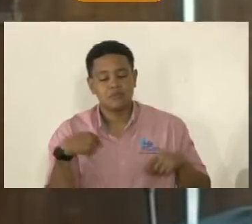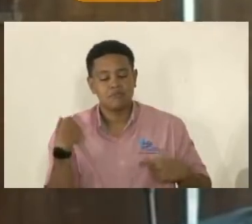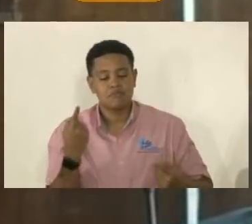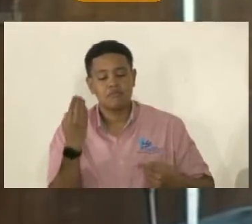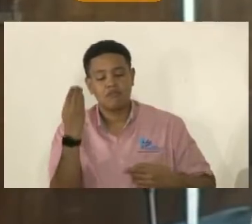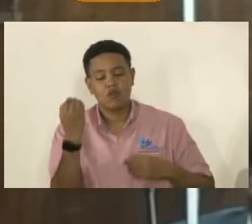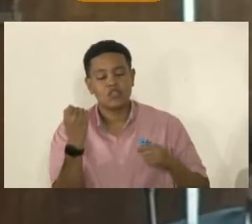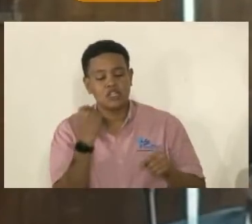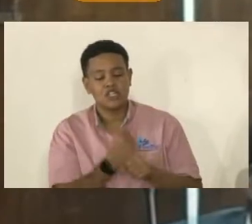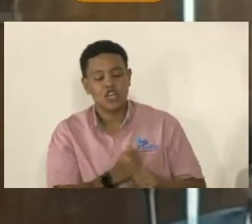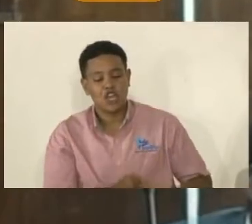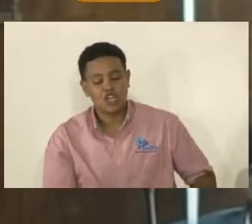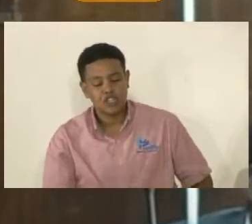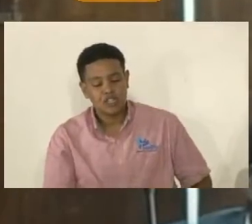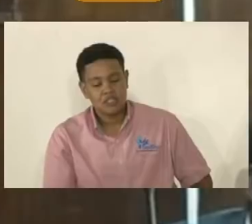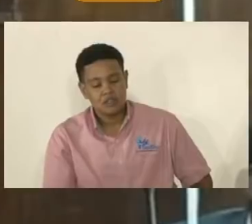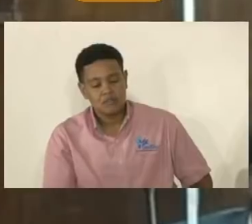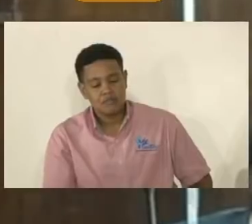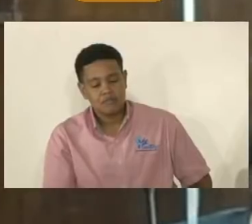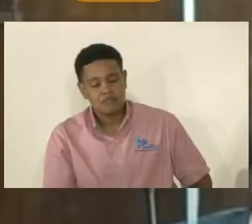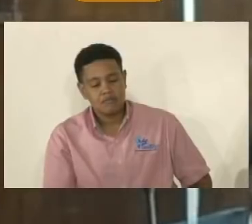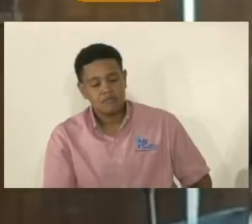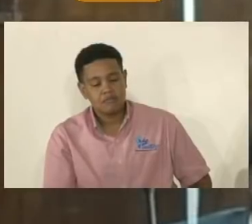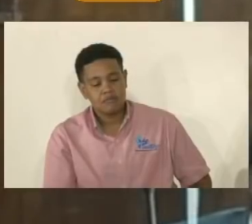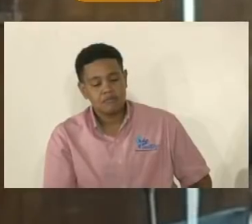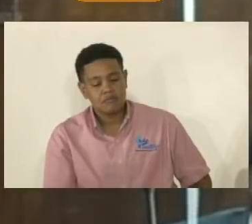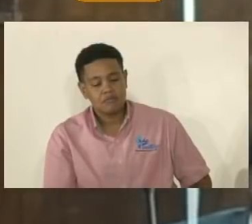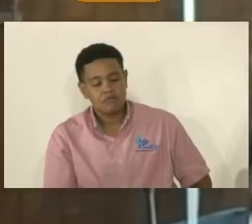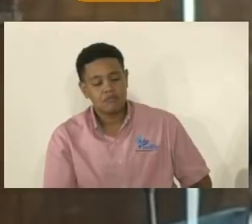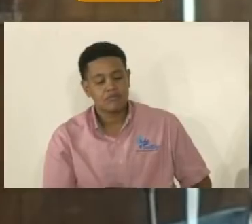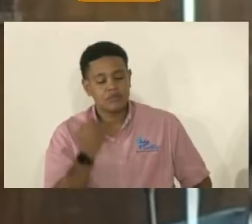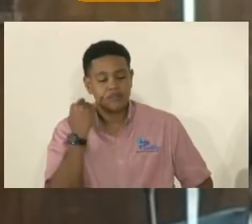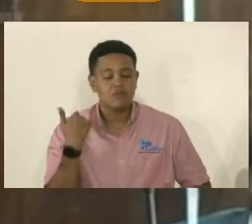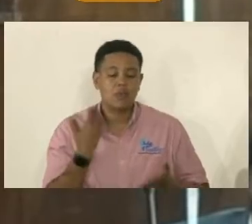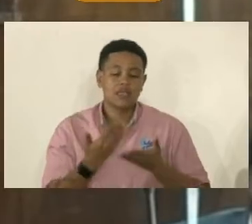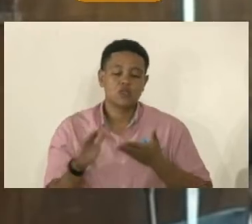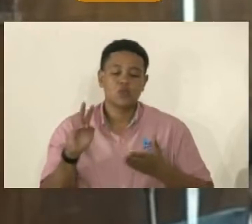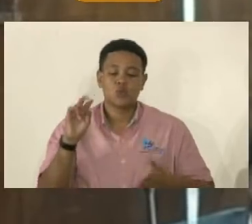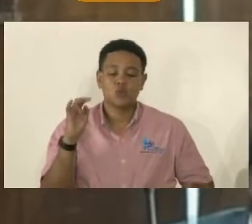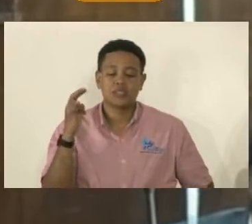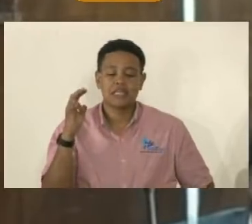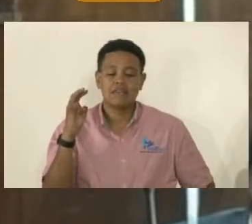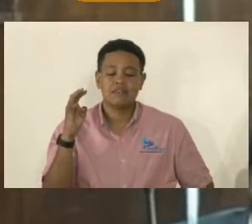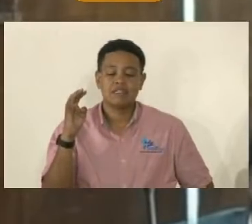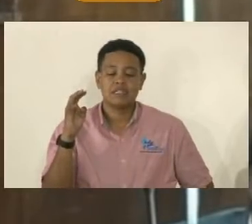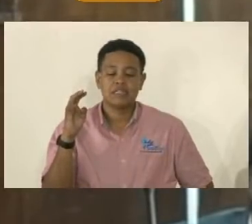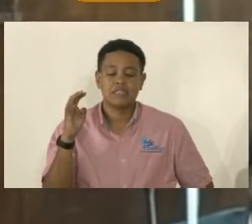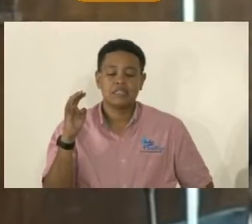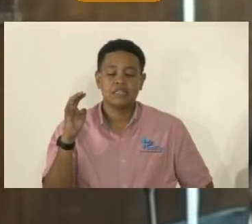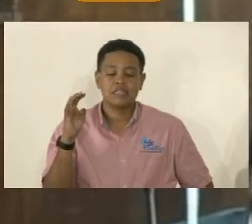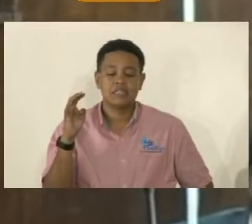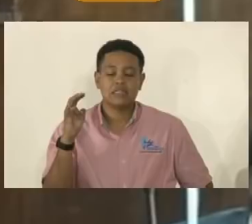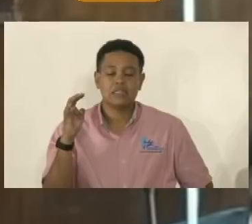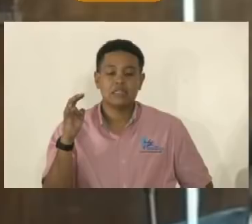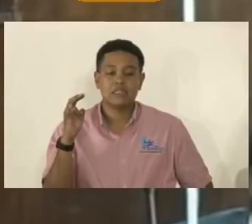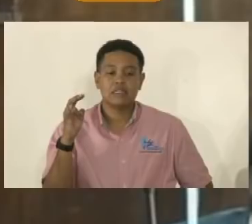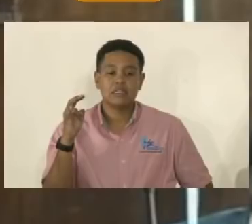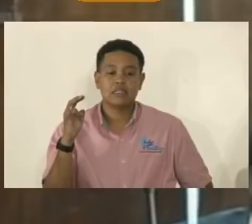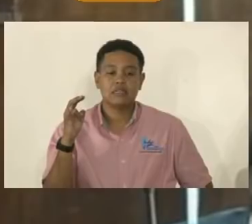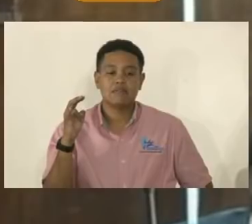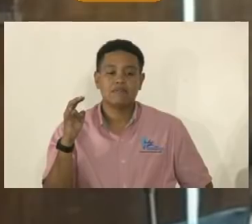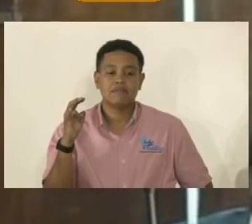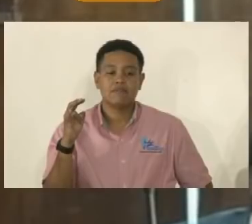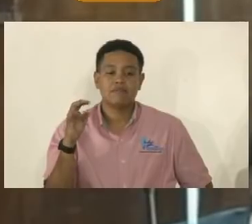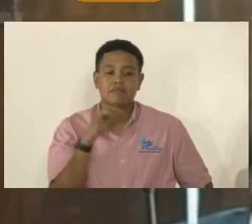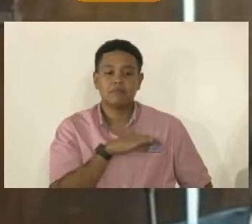years. And I would just say, if we exclude 2017 as an outlier, which will, be to the benefit